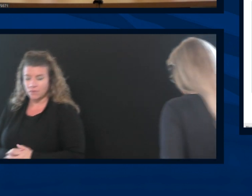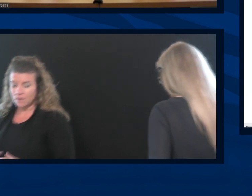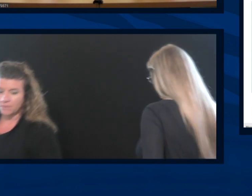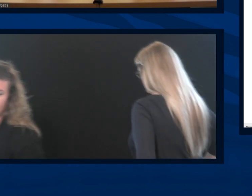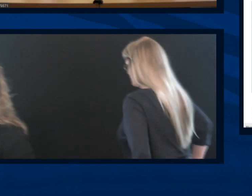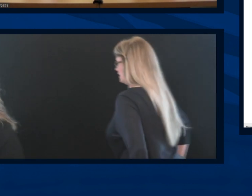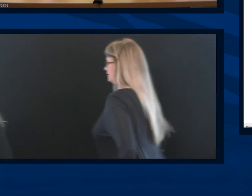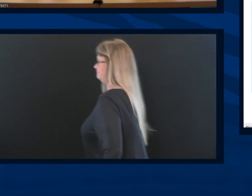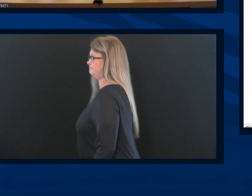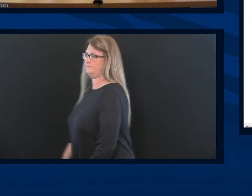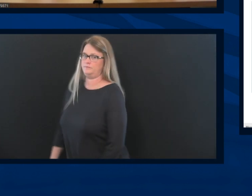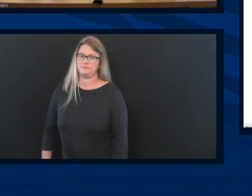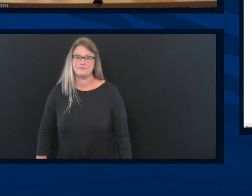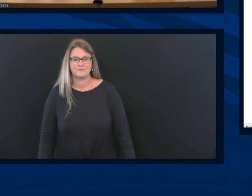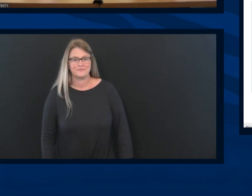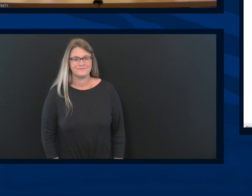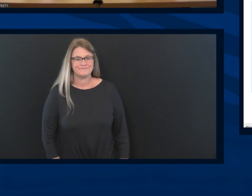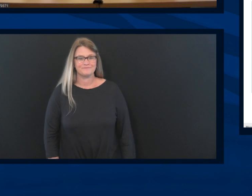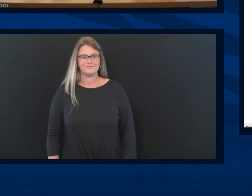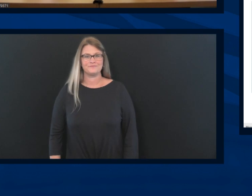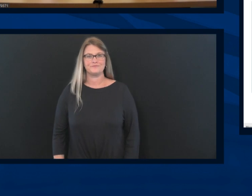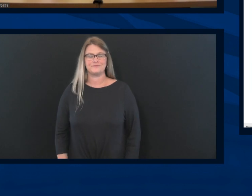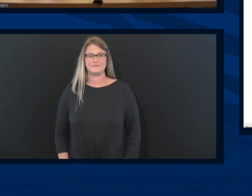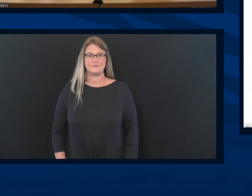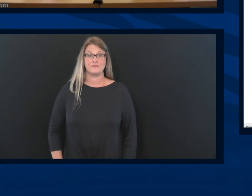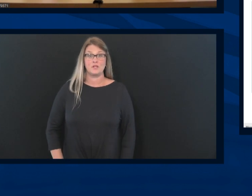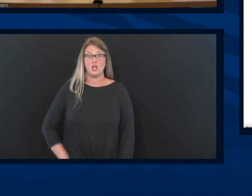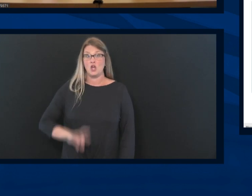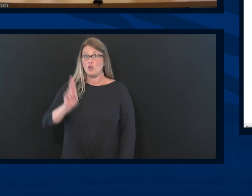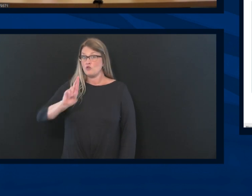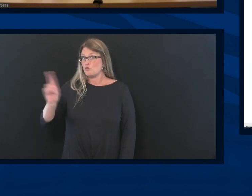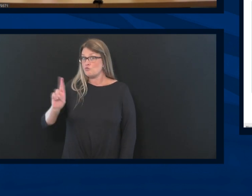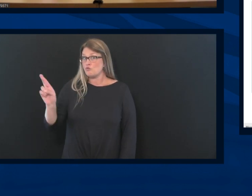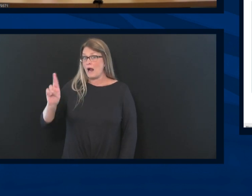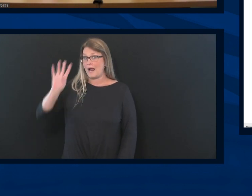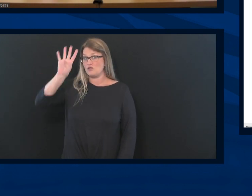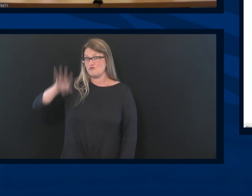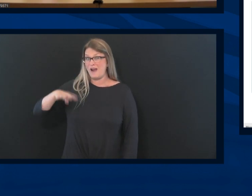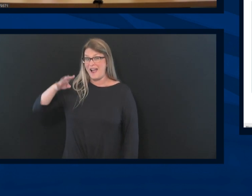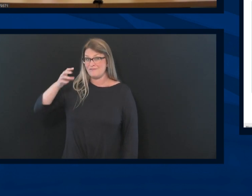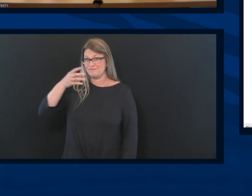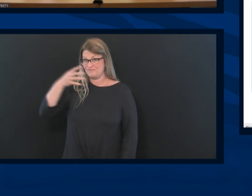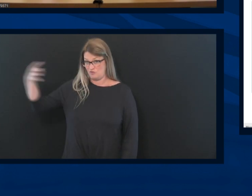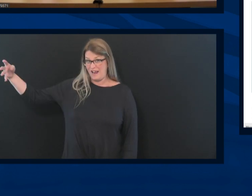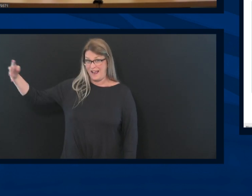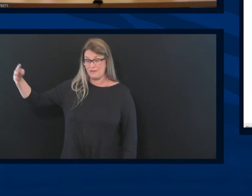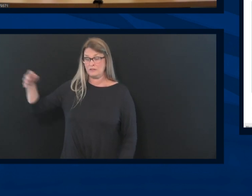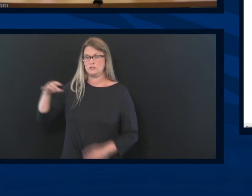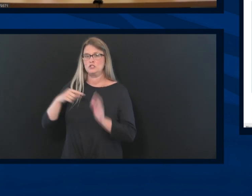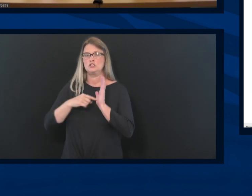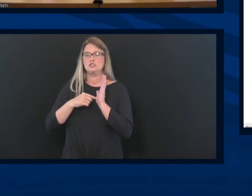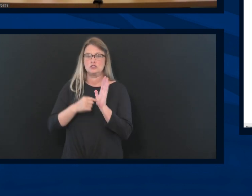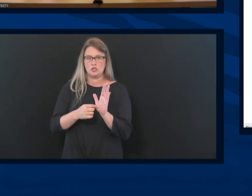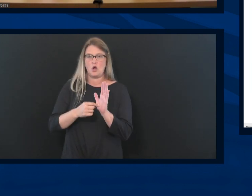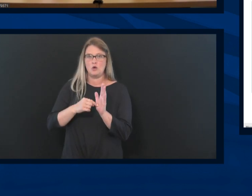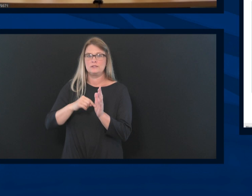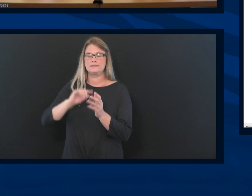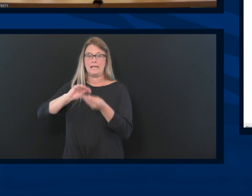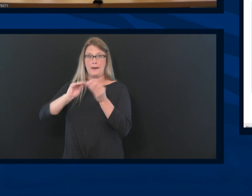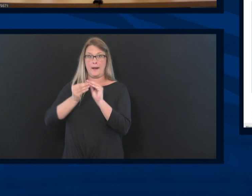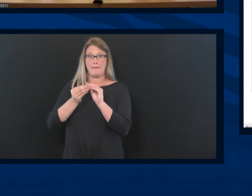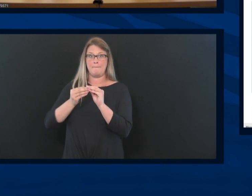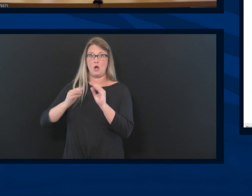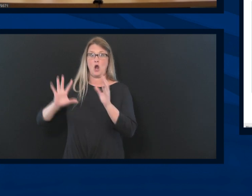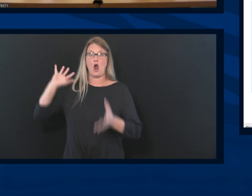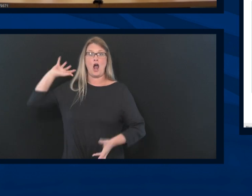graph there looks at the cumulative number of laboratory results reported to DHHR.